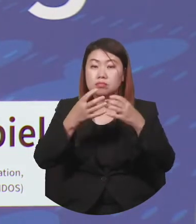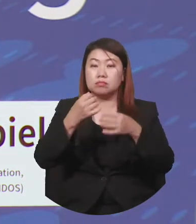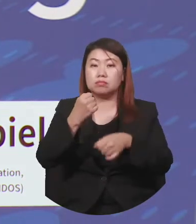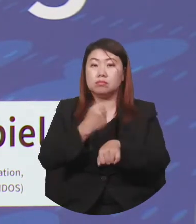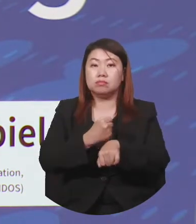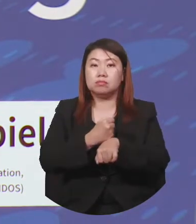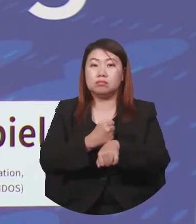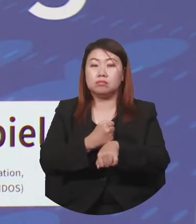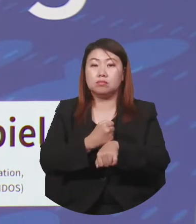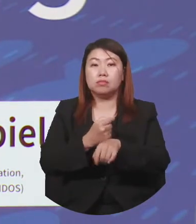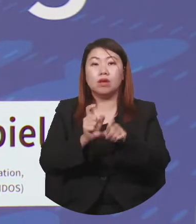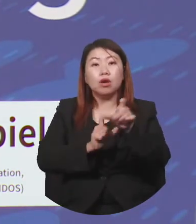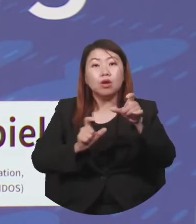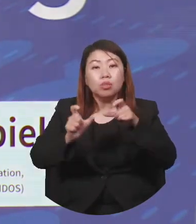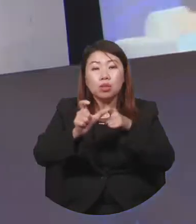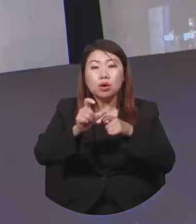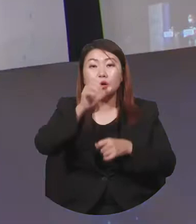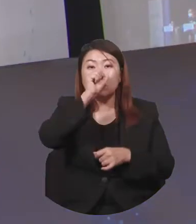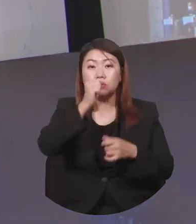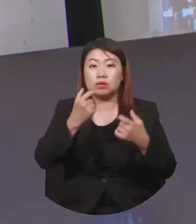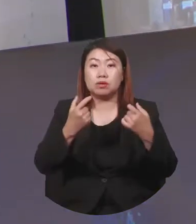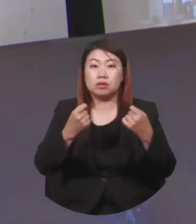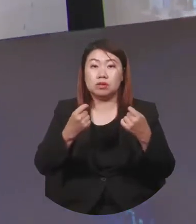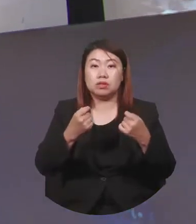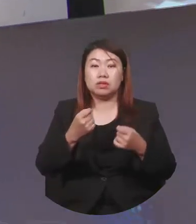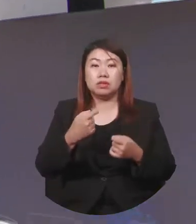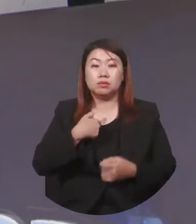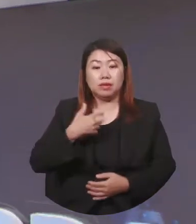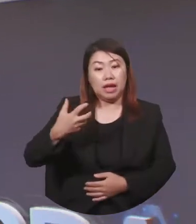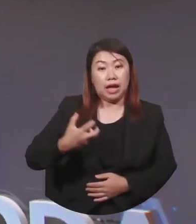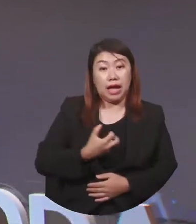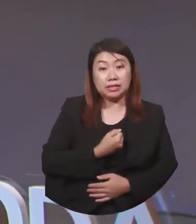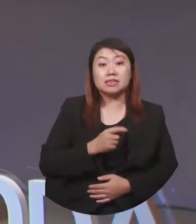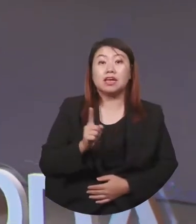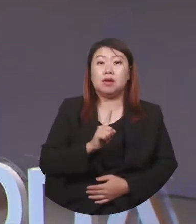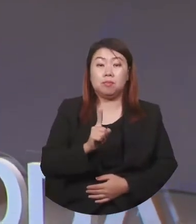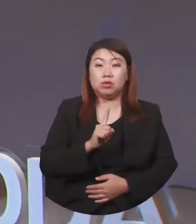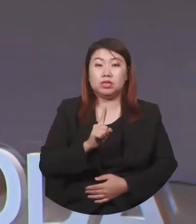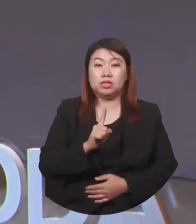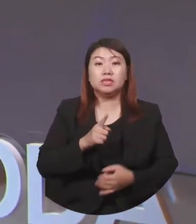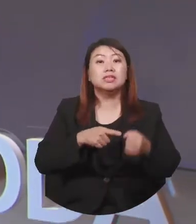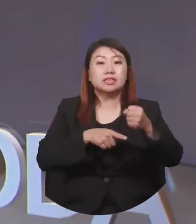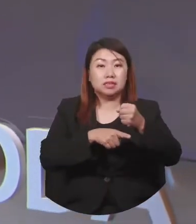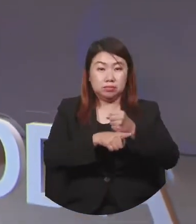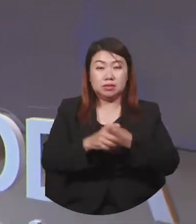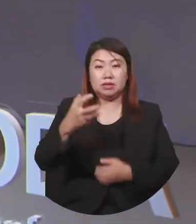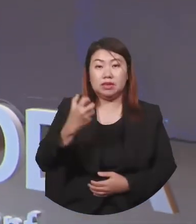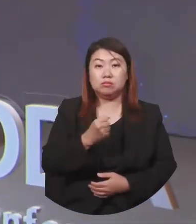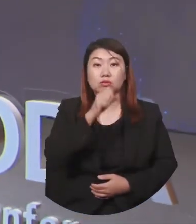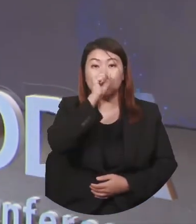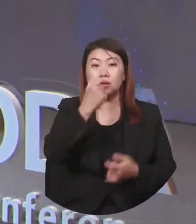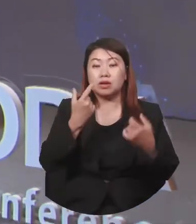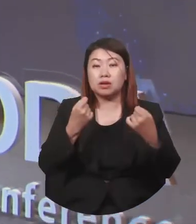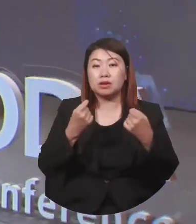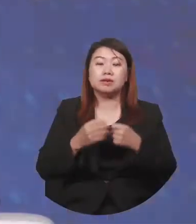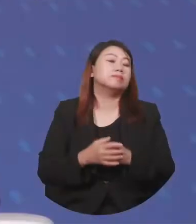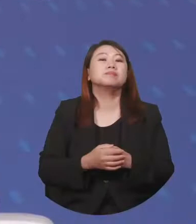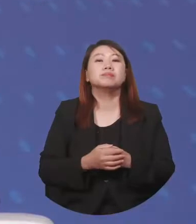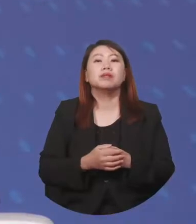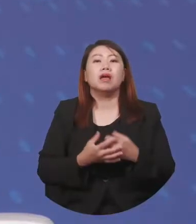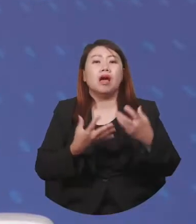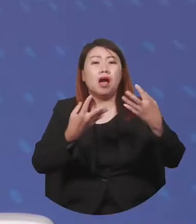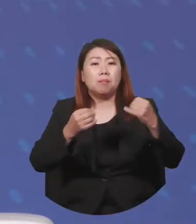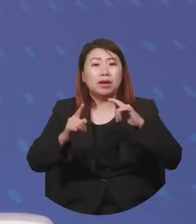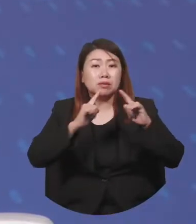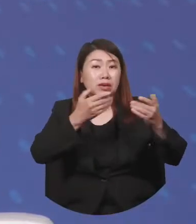you. Thank you so much, Stefan. Lots in there. I completely agree on the need to explore, I guess, mixed formats more, the need